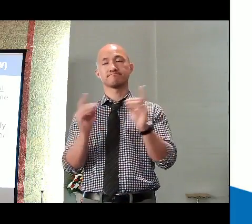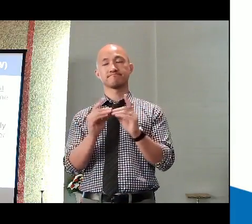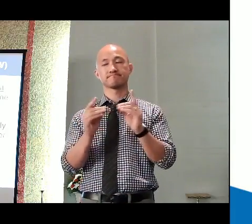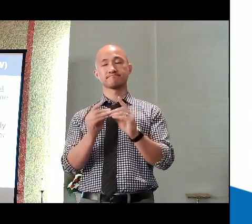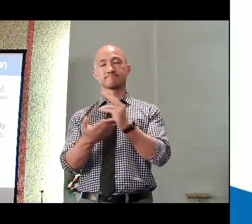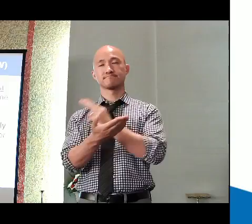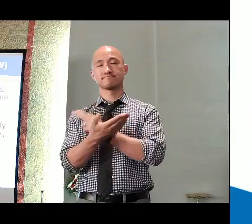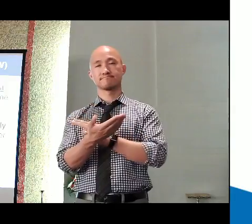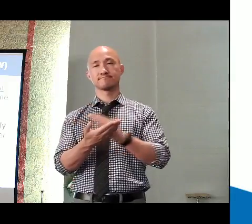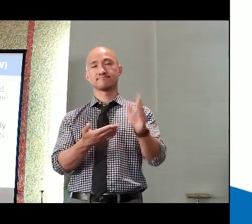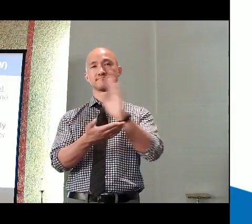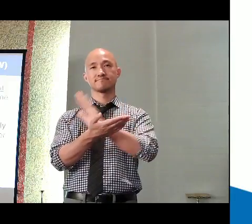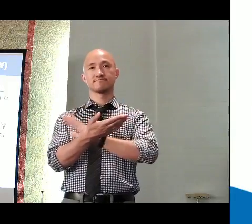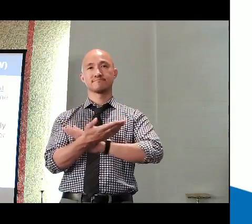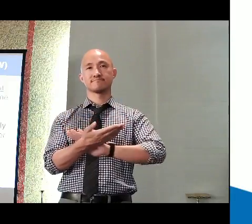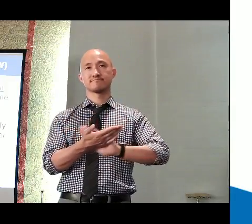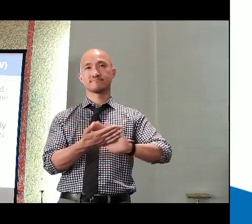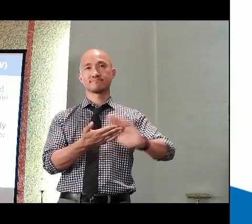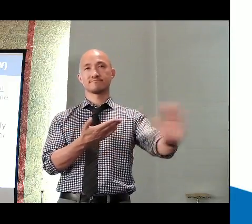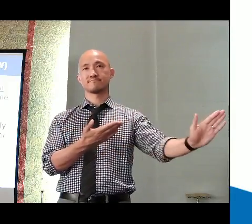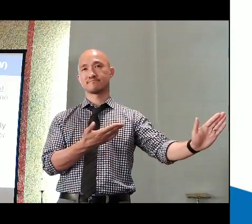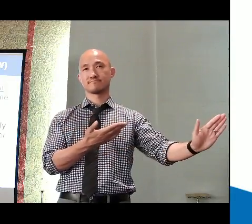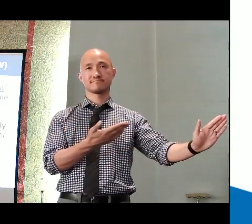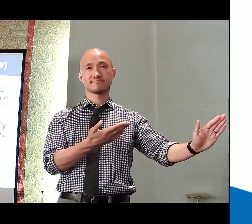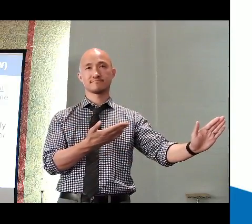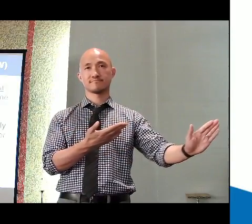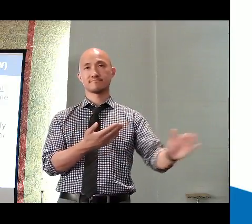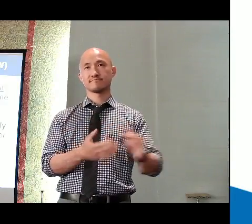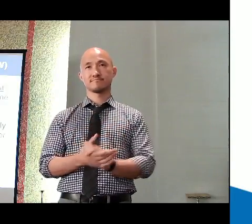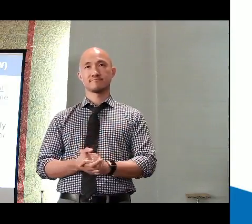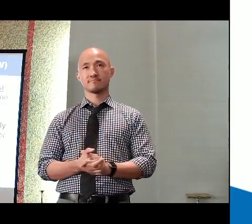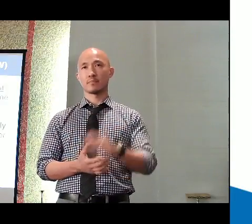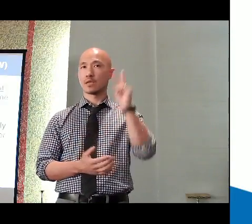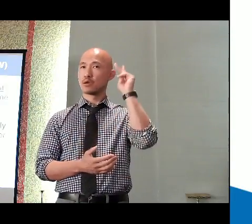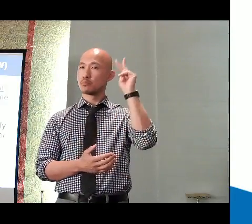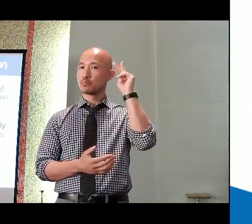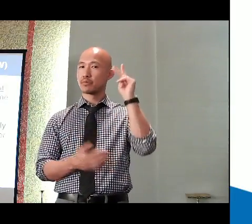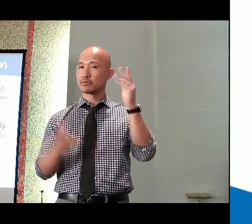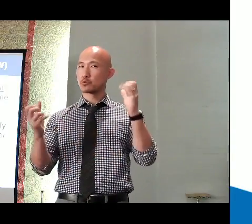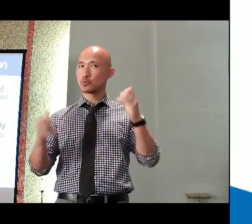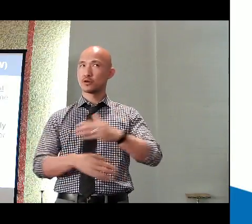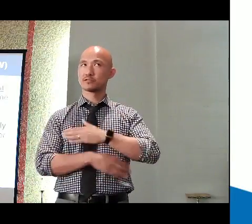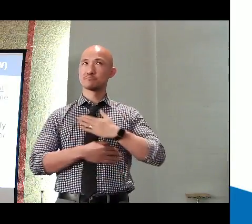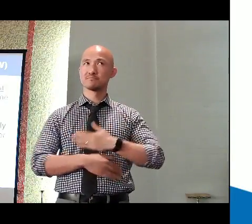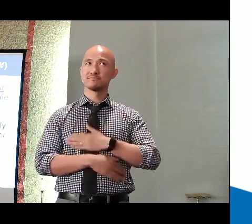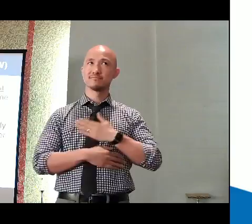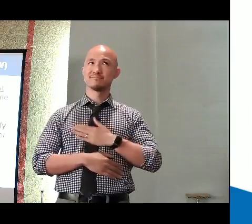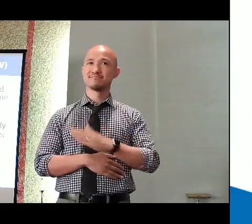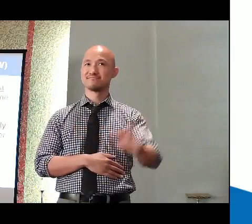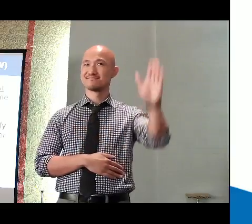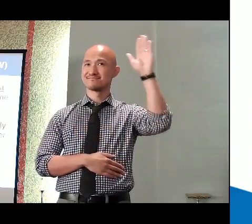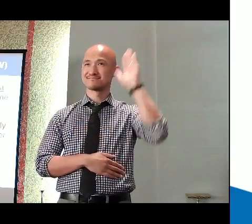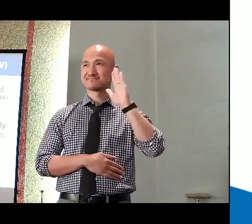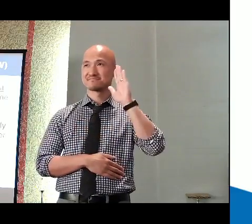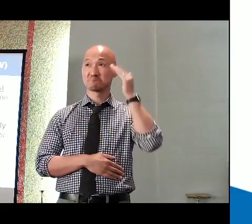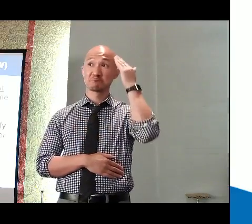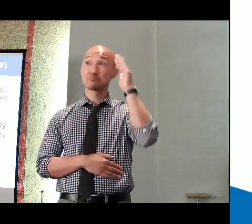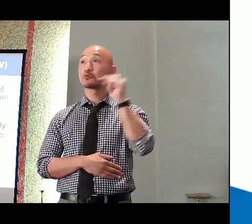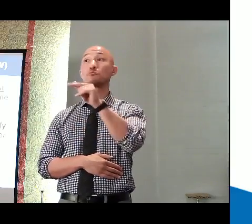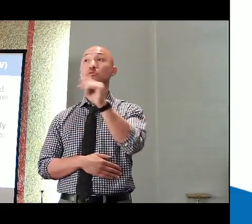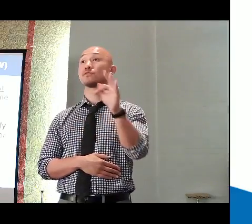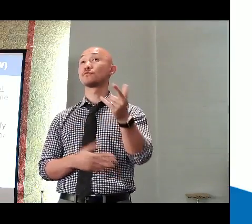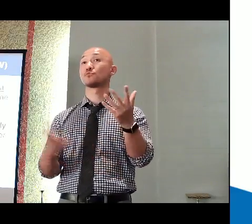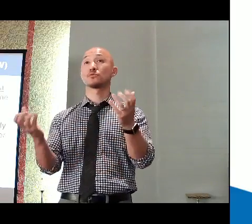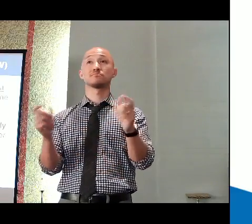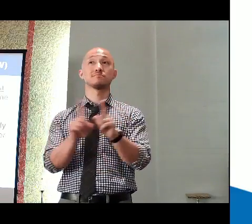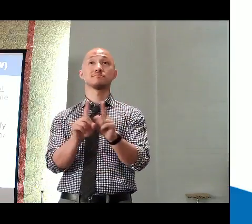holiness. I don't know about you, but I want to be used as God's vehicle for the salvation of many